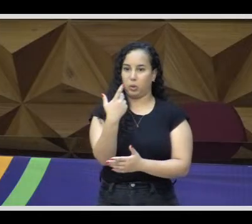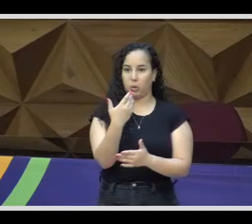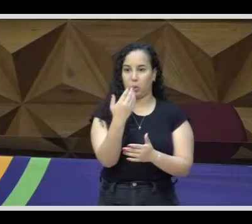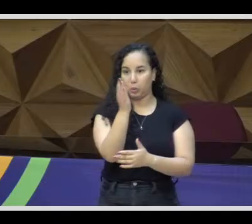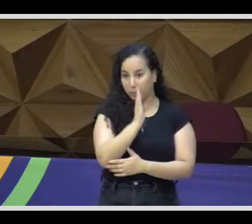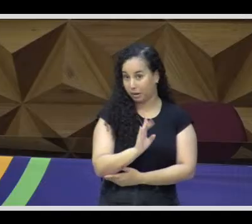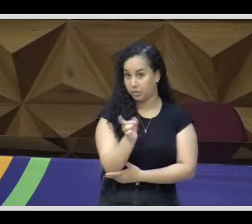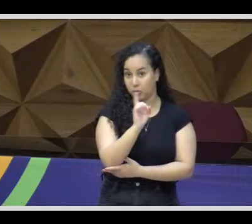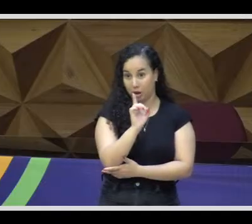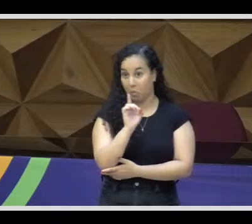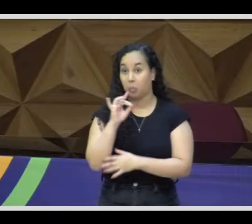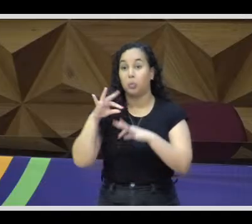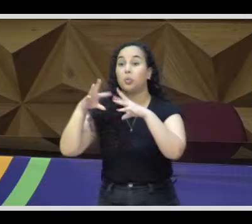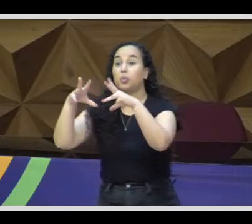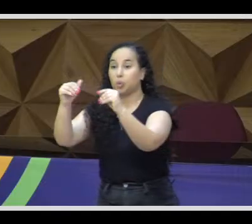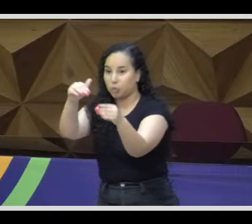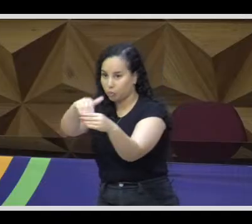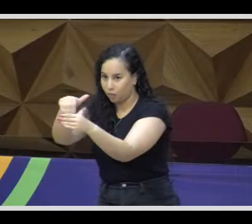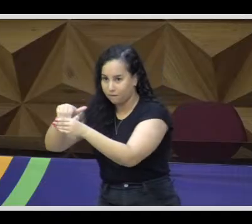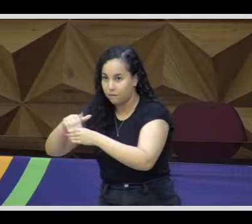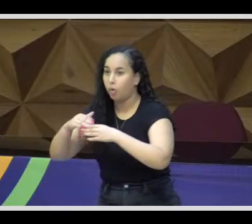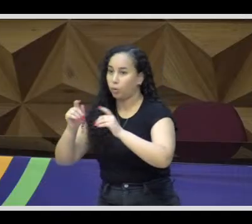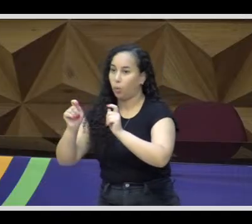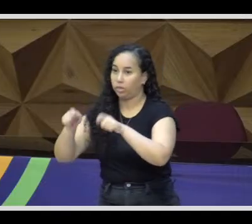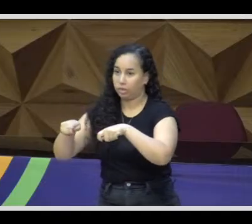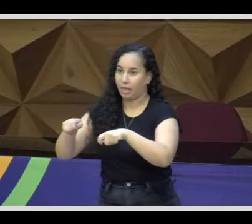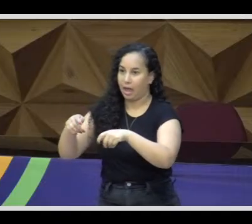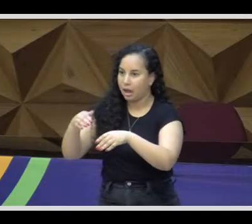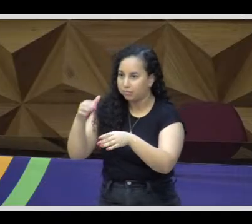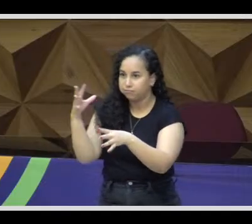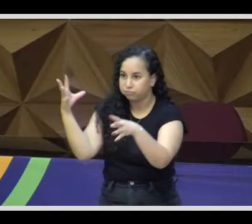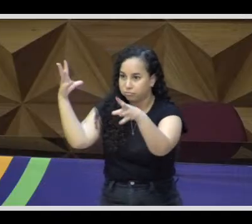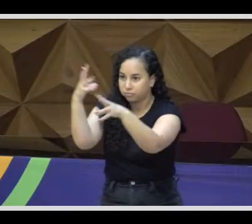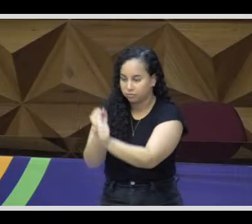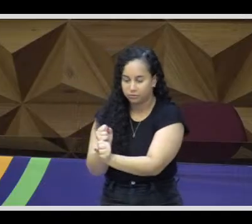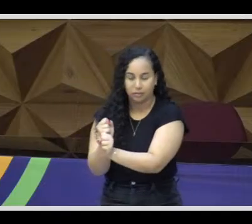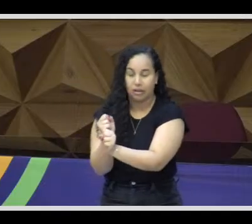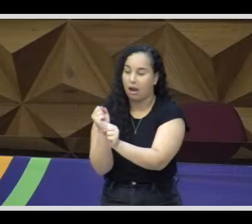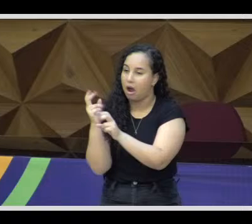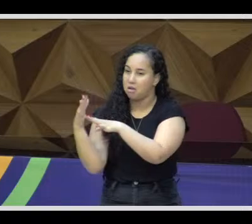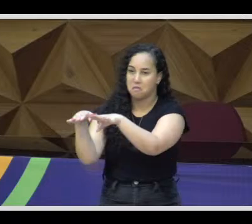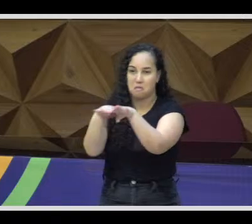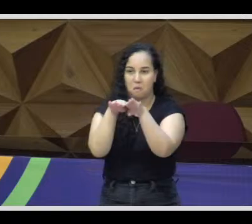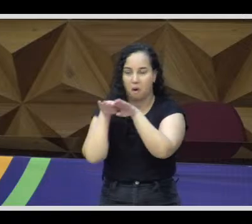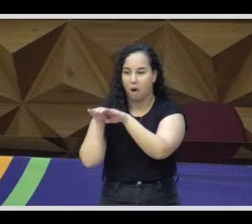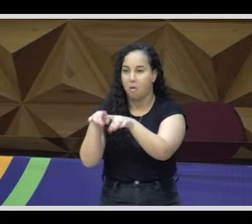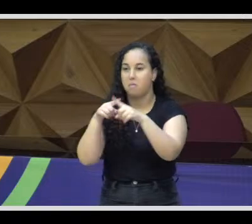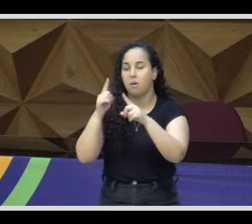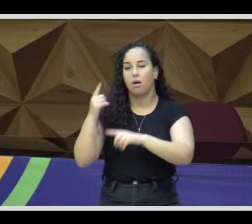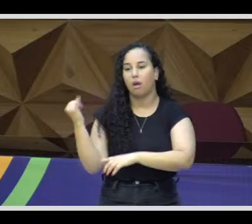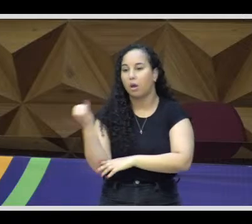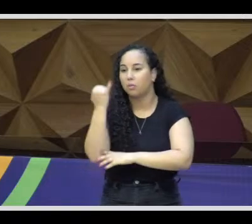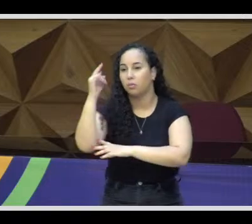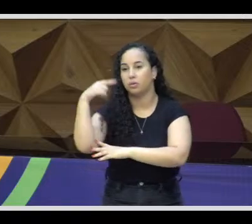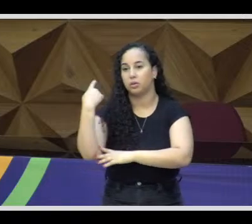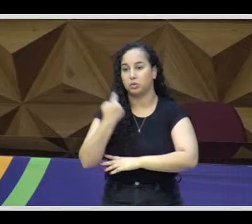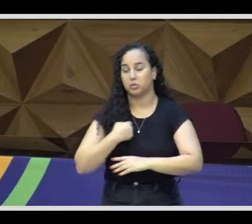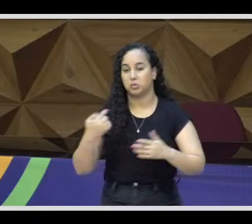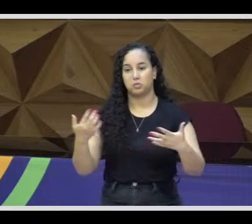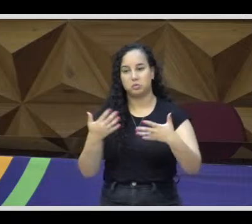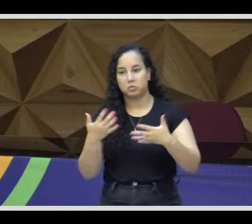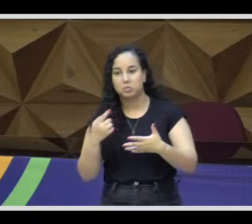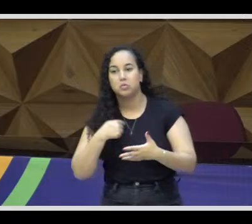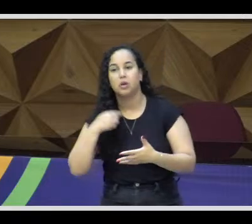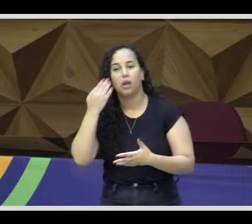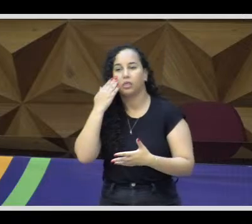Every vote counts the same way, doesn't matter in which district it is. But it's very important nowadays to